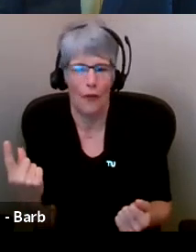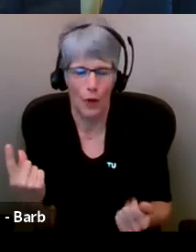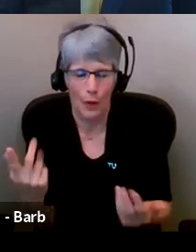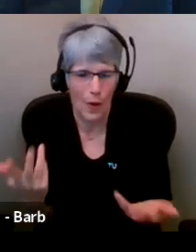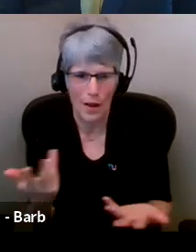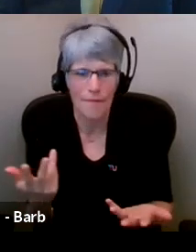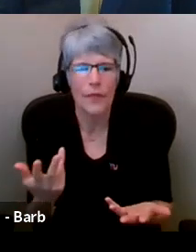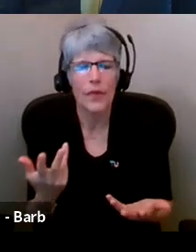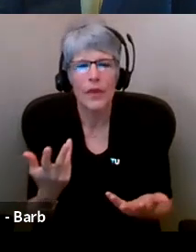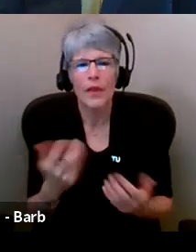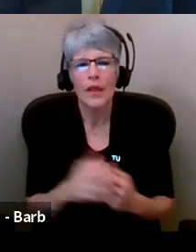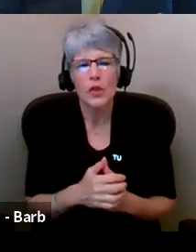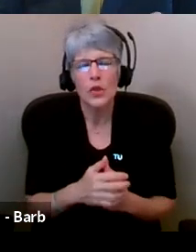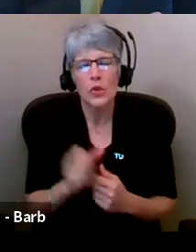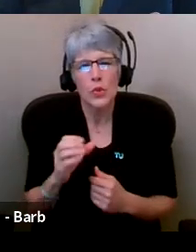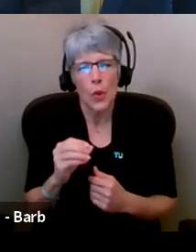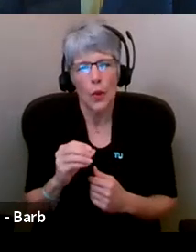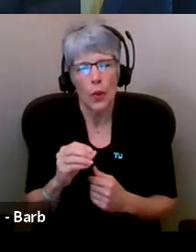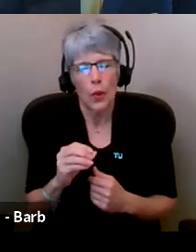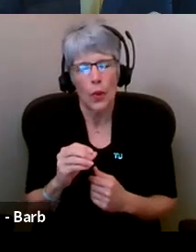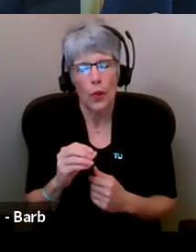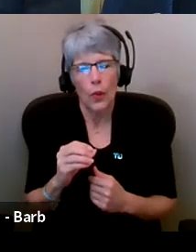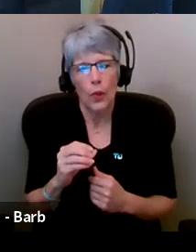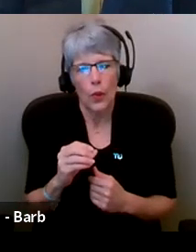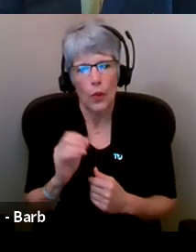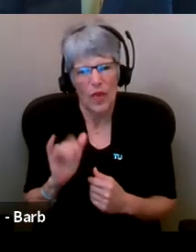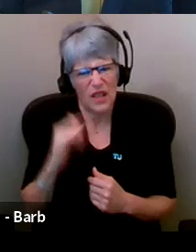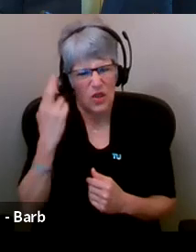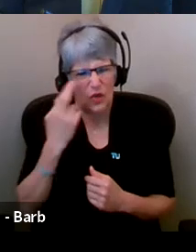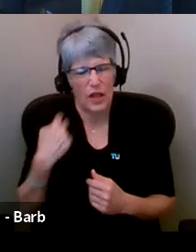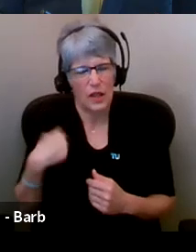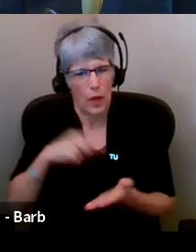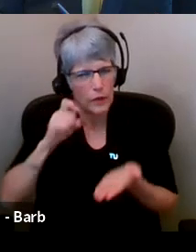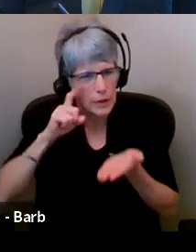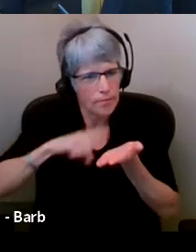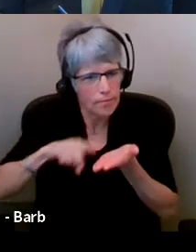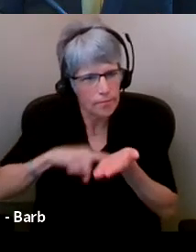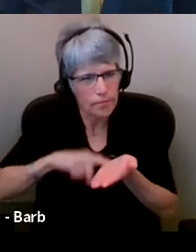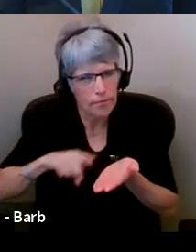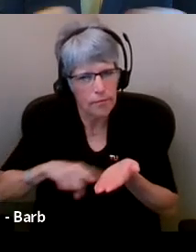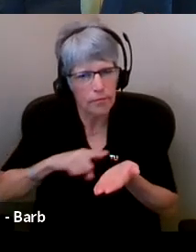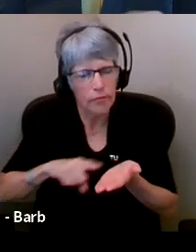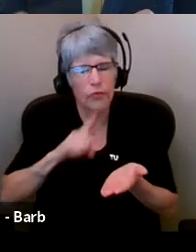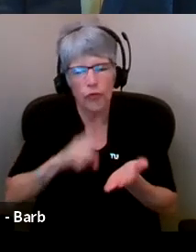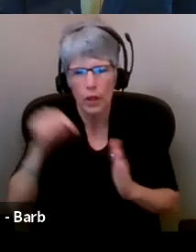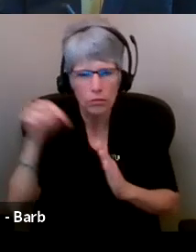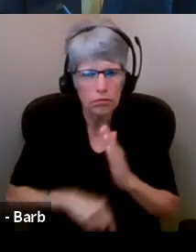that's really the purpose for us to maybe take a look at it a little bit more comprehensively than to do it